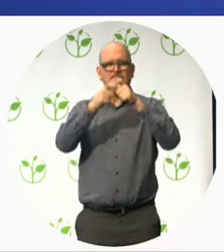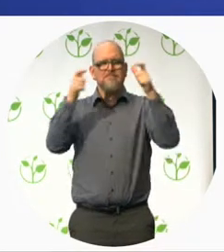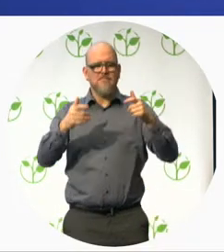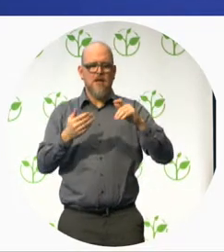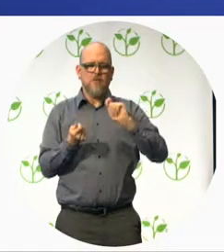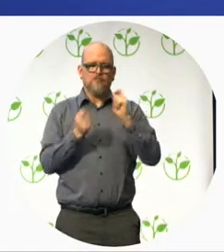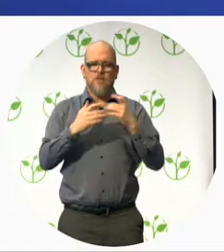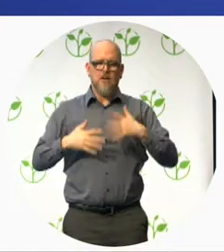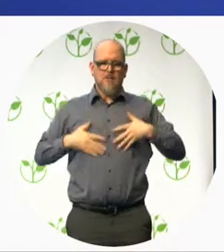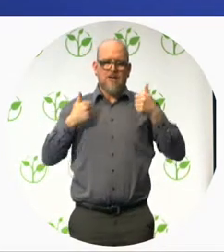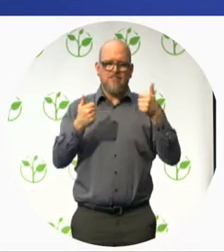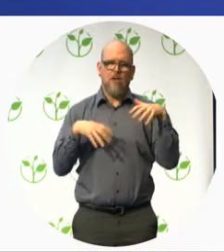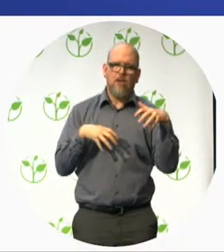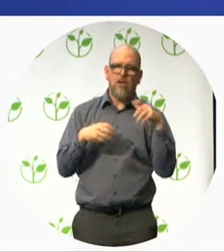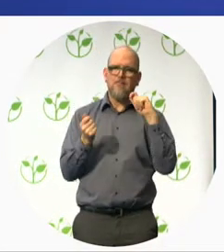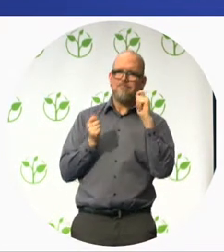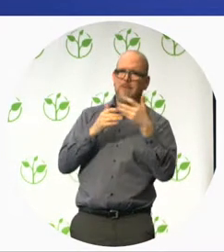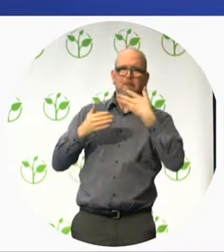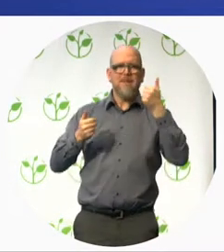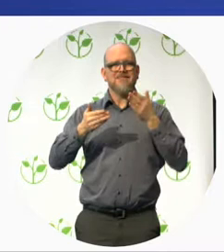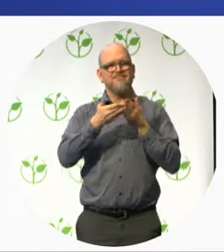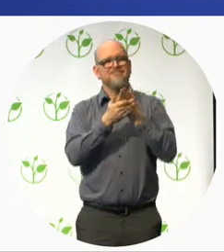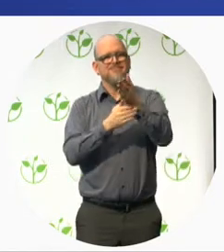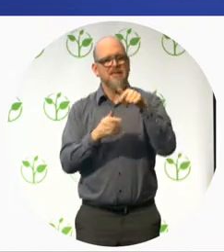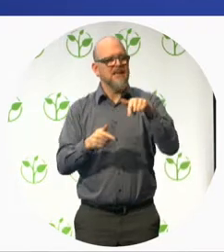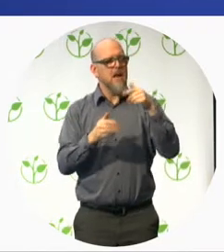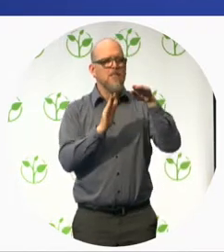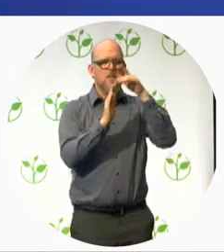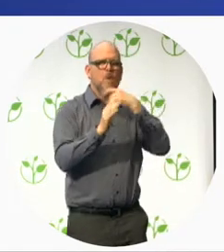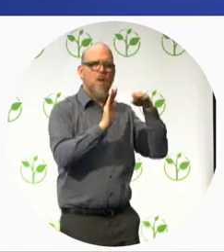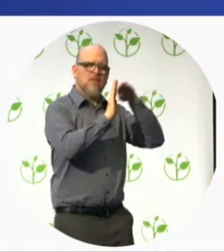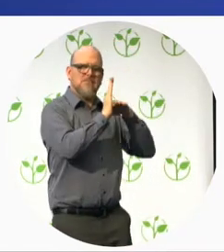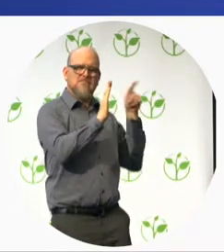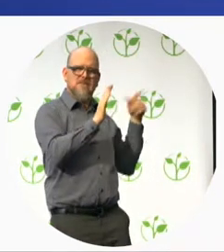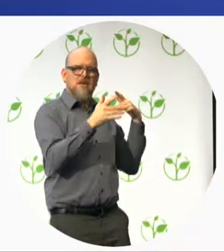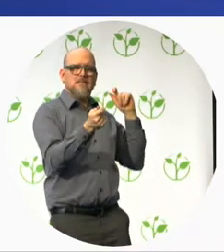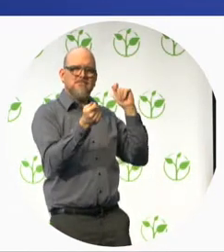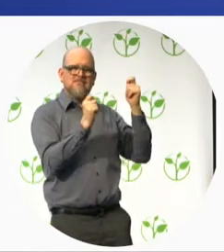private entities and state and local governments, the federal government must comply with the Rehab Act.